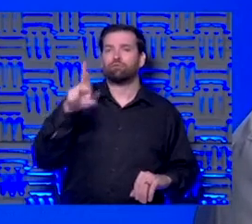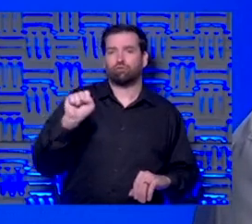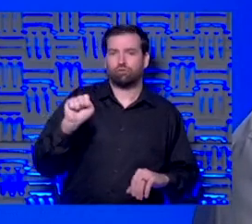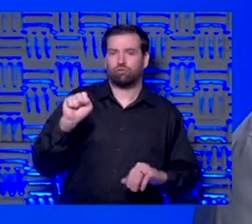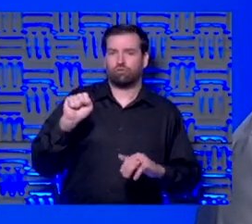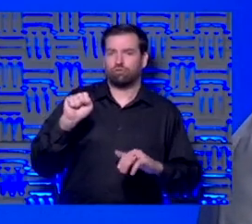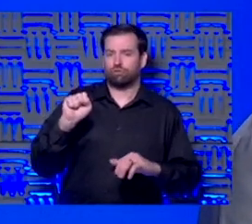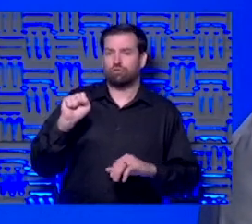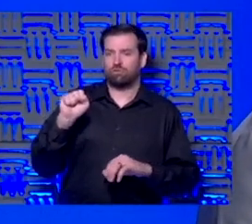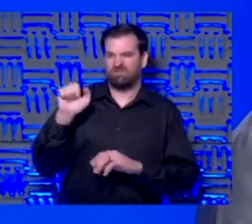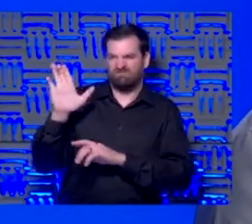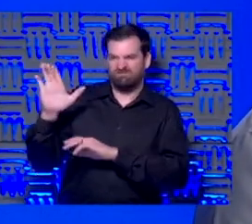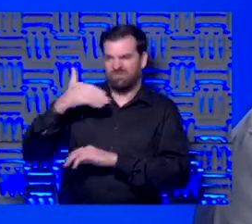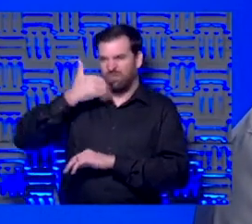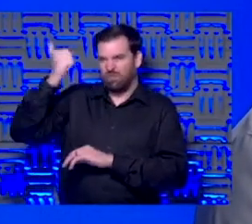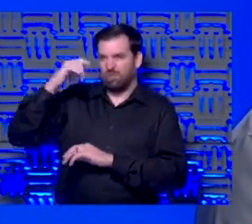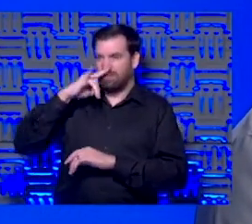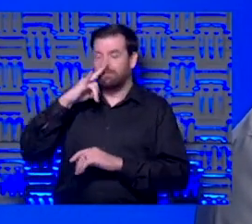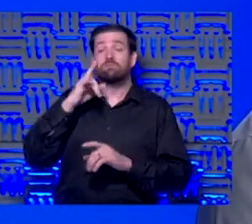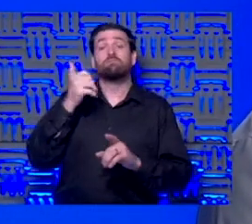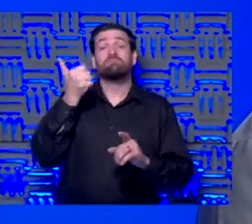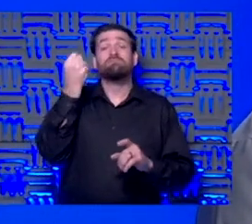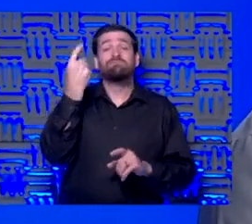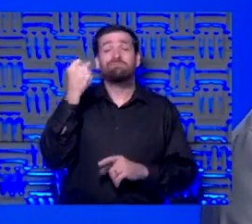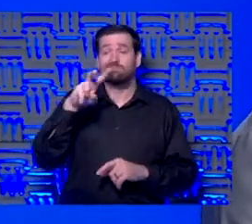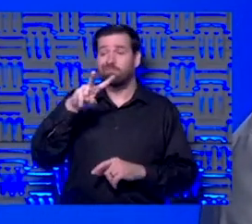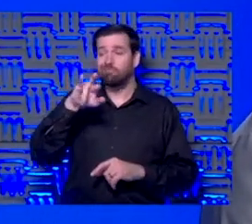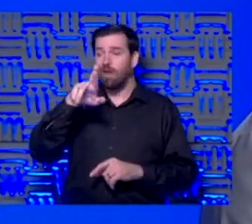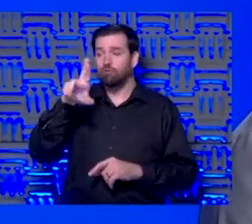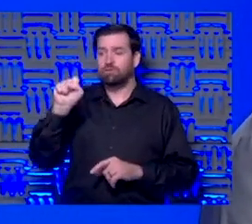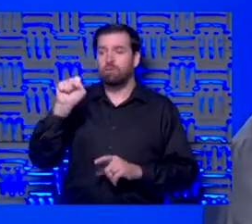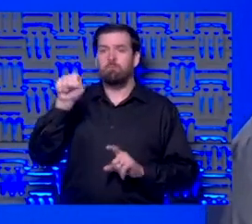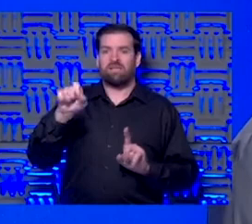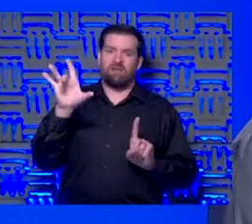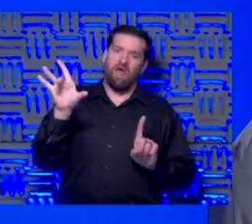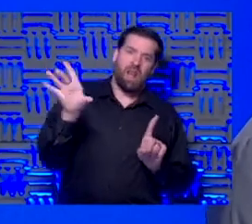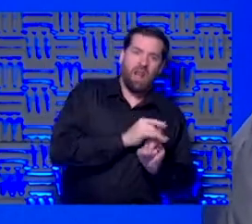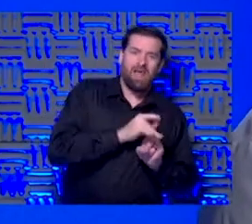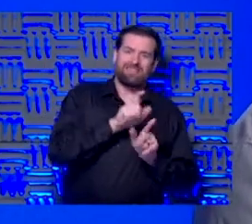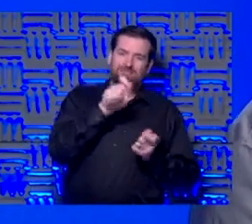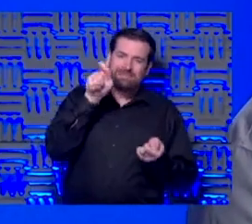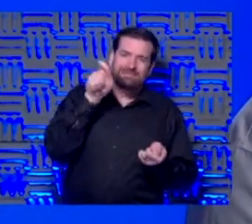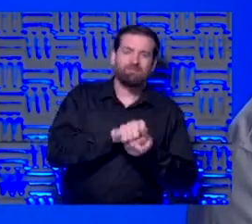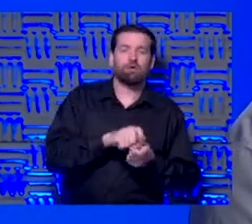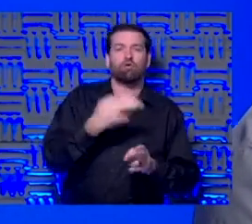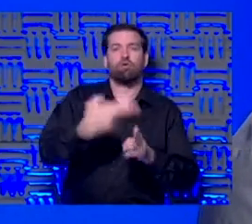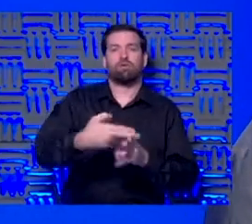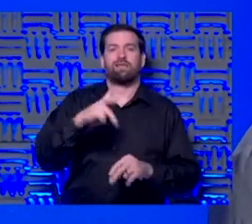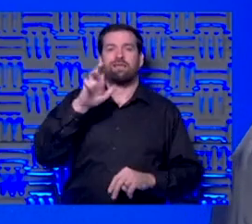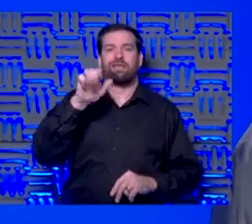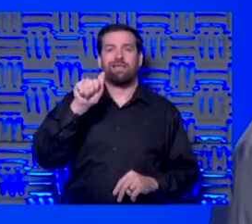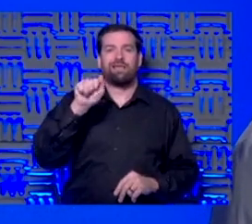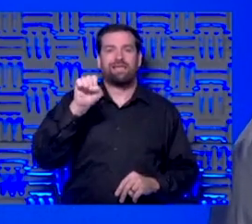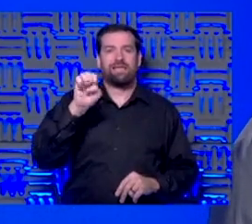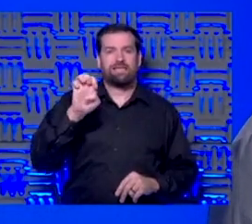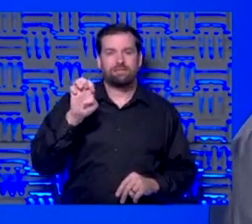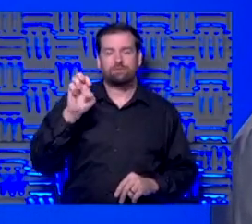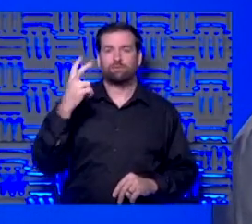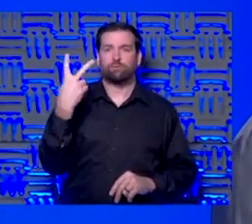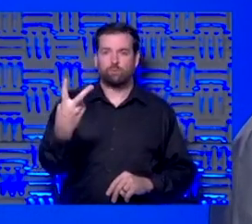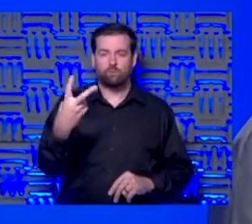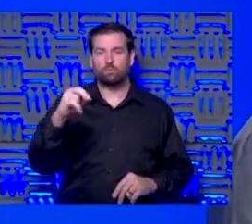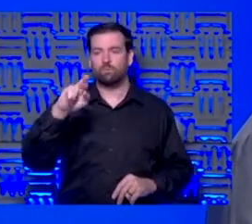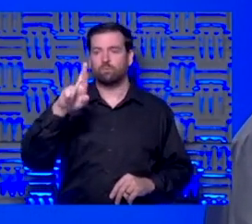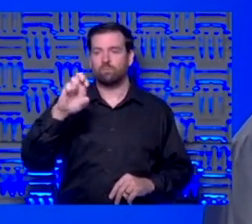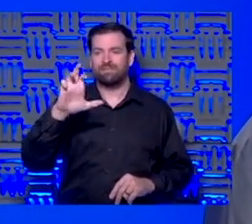children have. So the receptor, the virus has to attach to something in your respiratory tract, and that's called the ACE2 receptor.